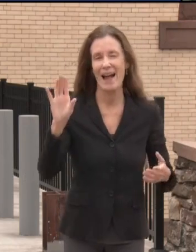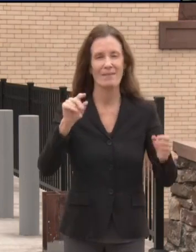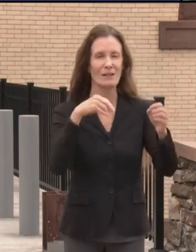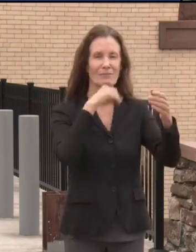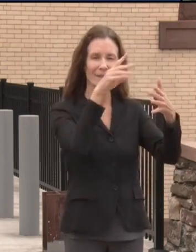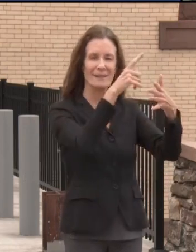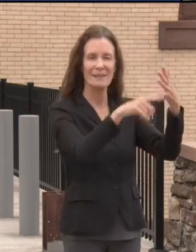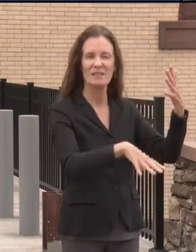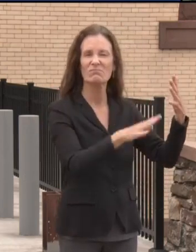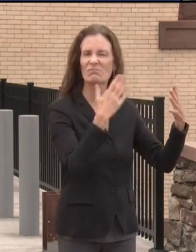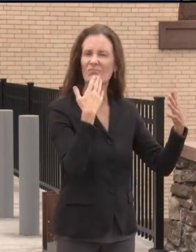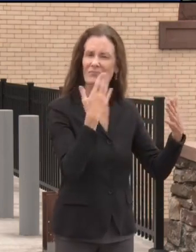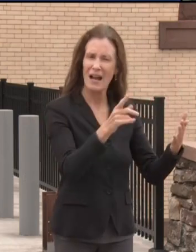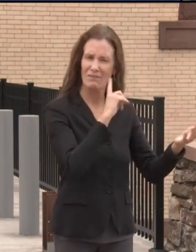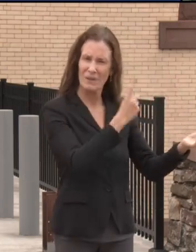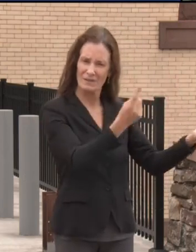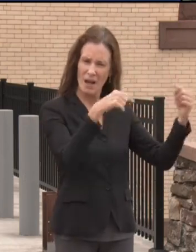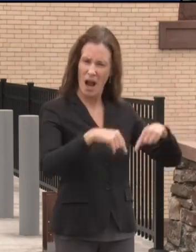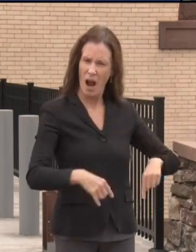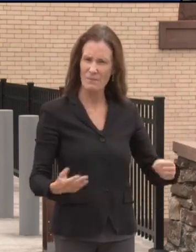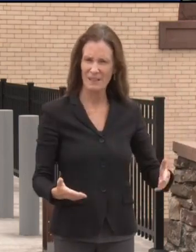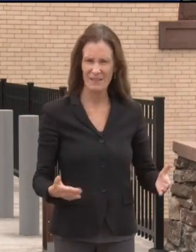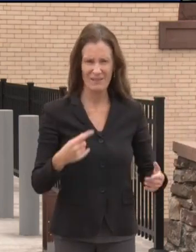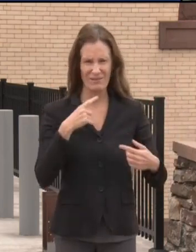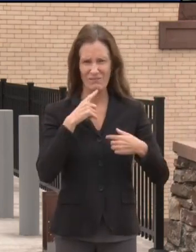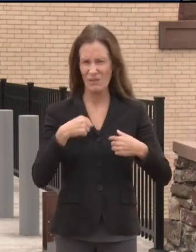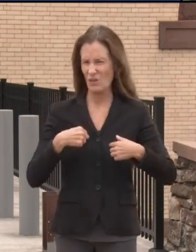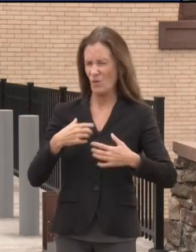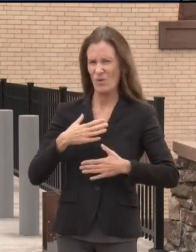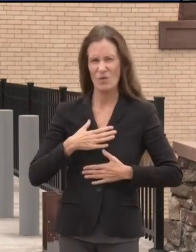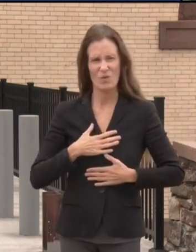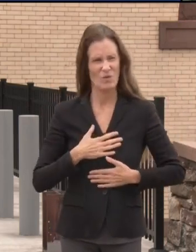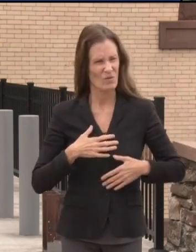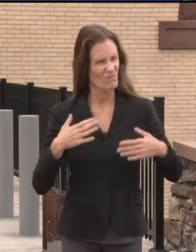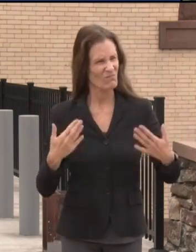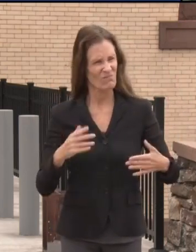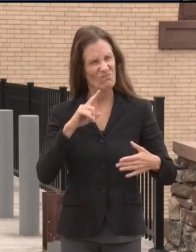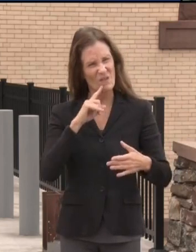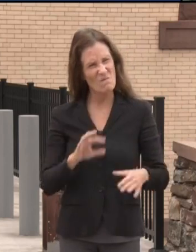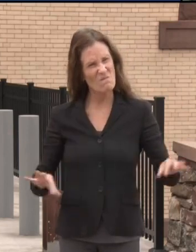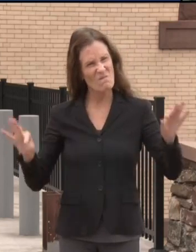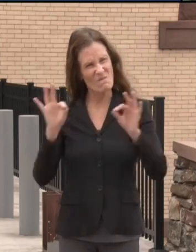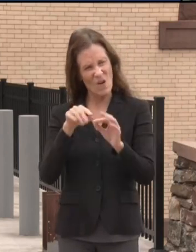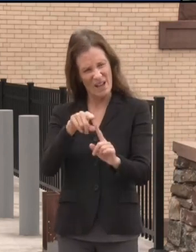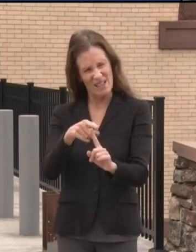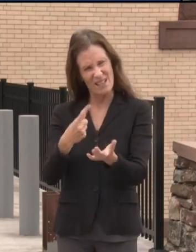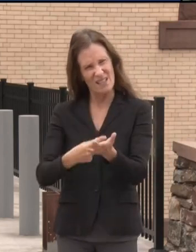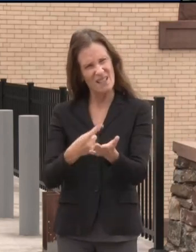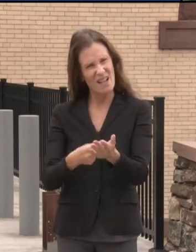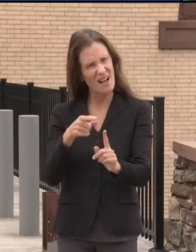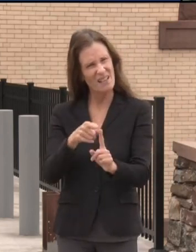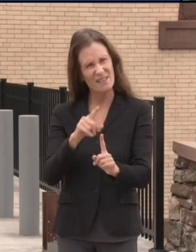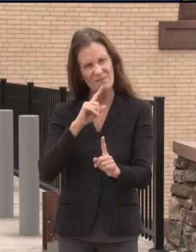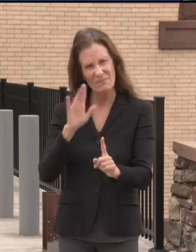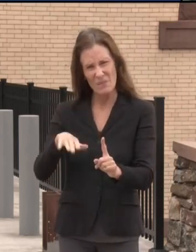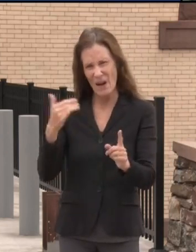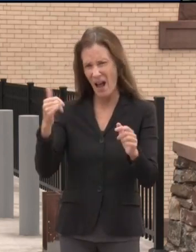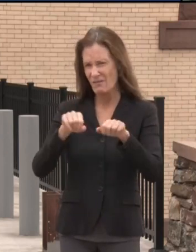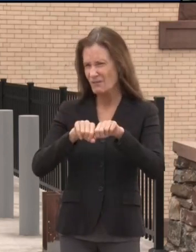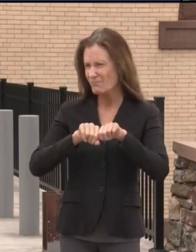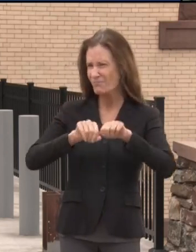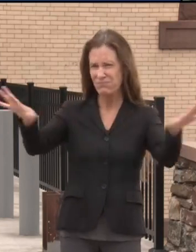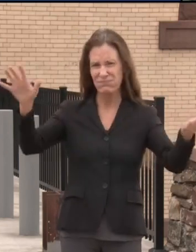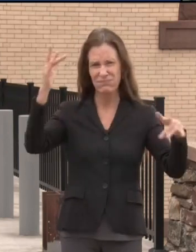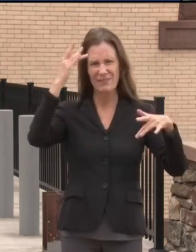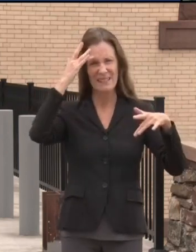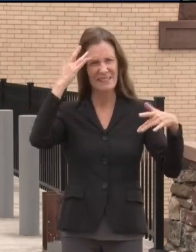really do appreciate it. Even before this pandemic, our country was behind other industrialized